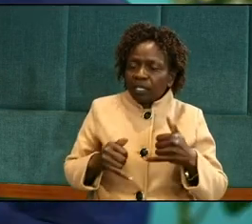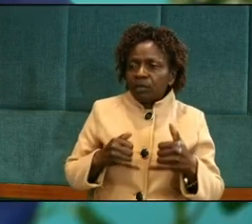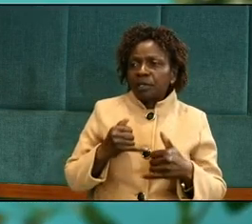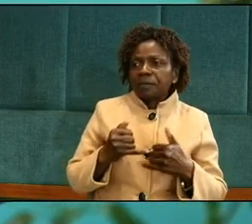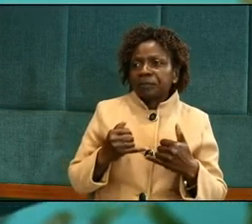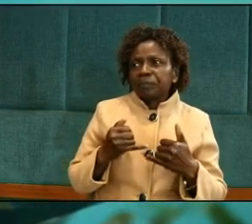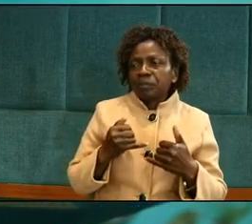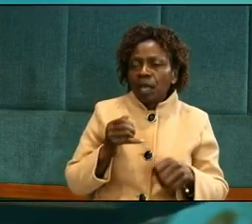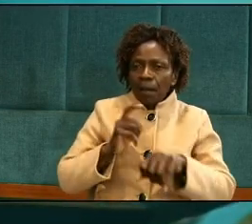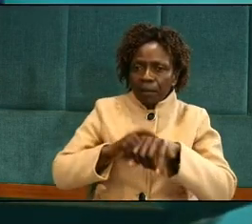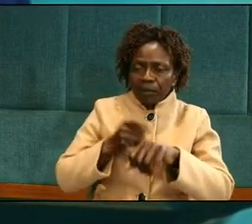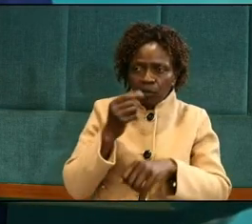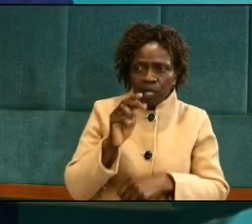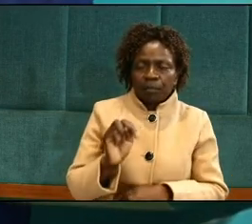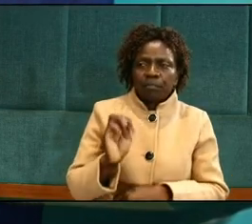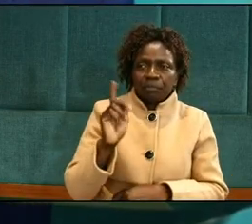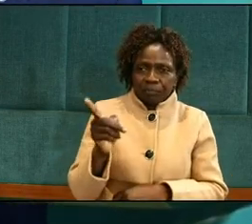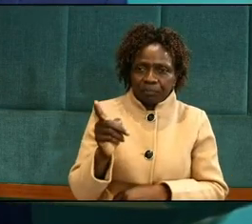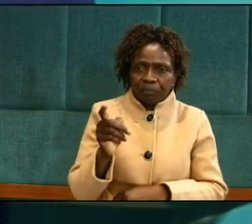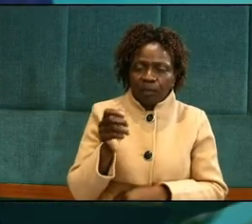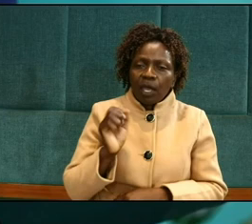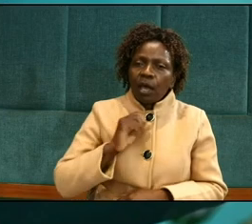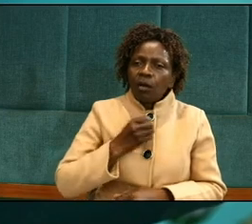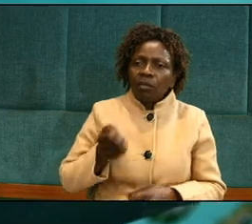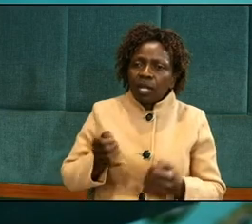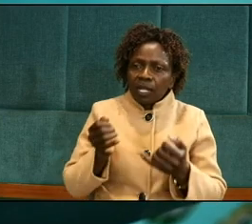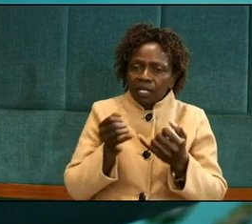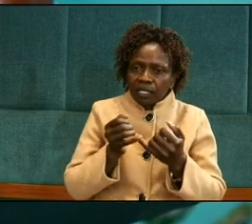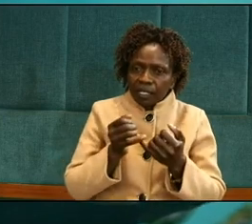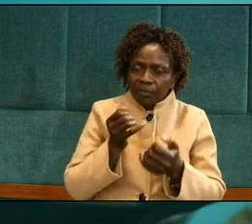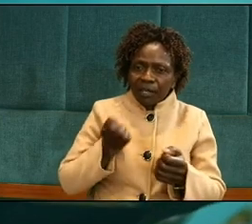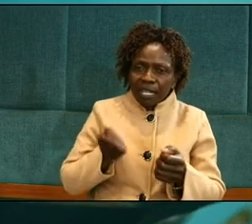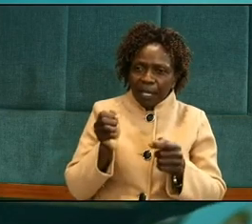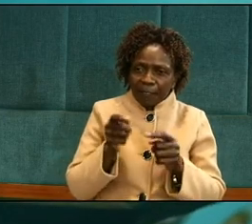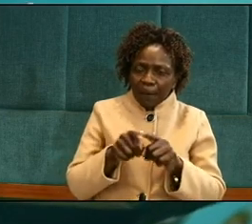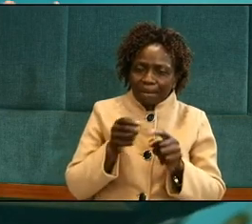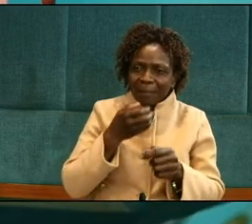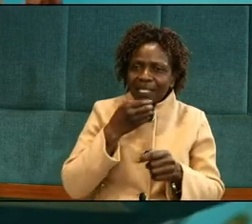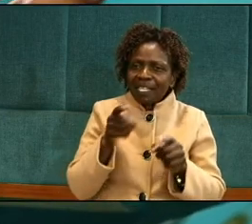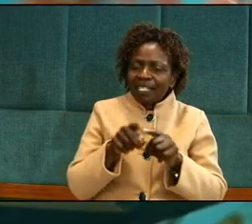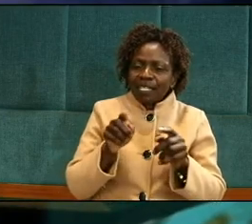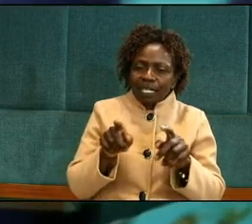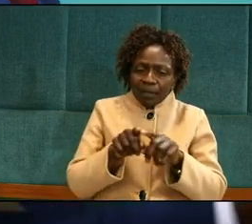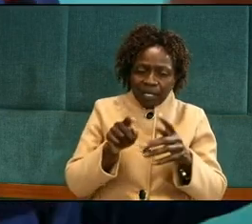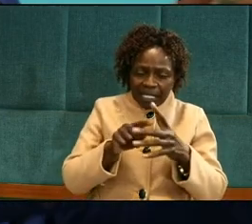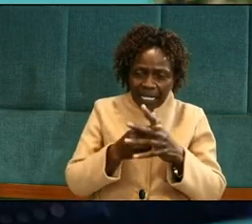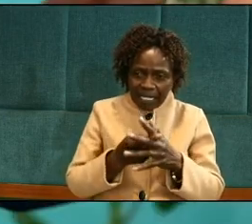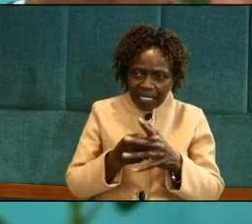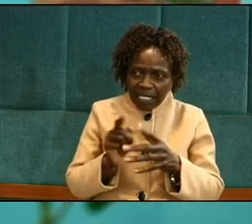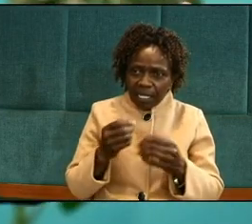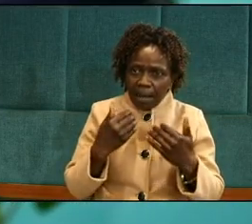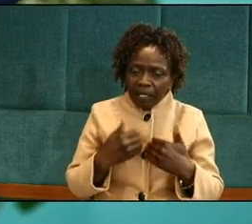a joyous moment for me. My brothers and sisters, as it started, she is this